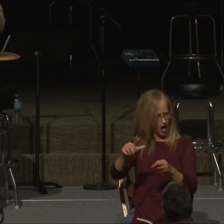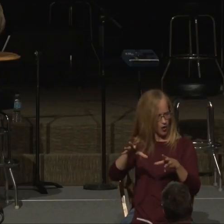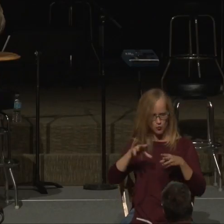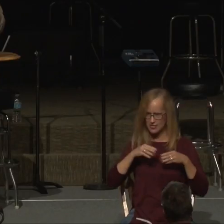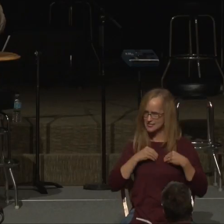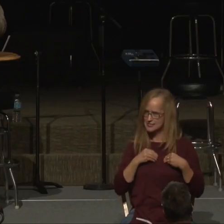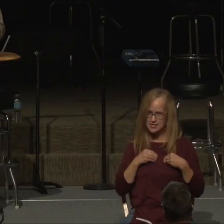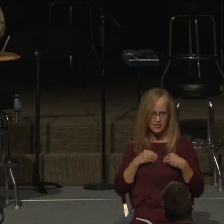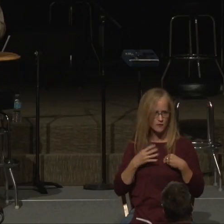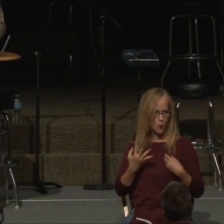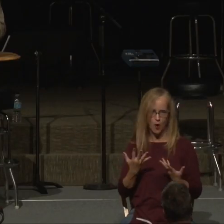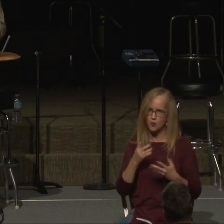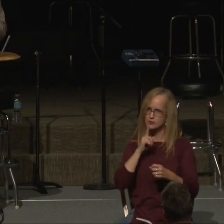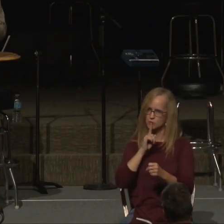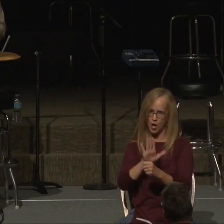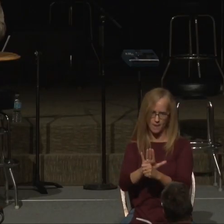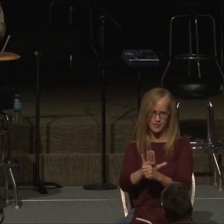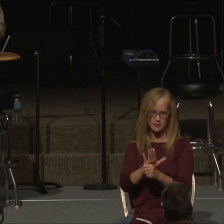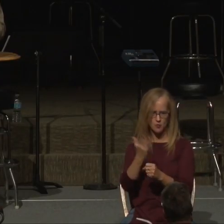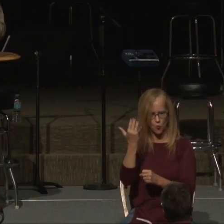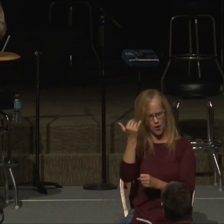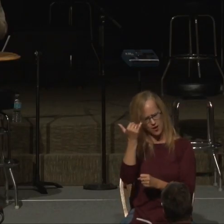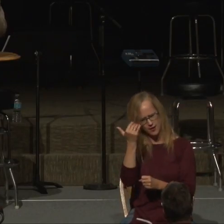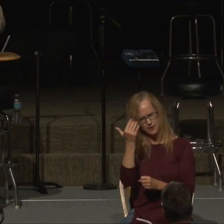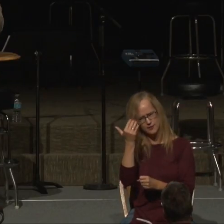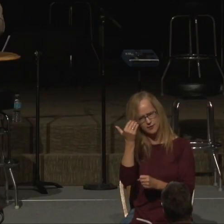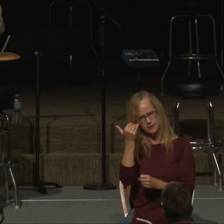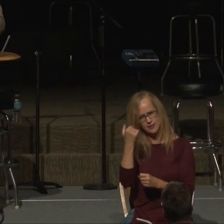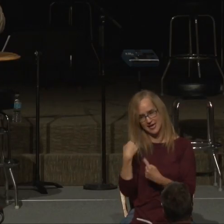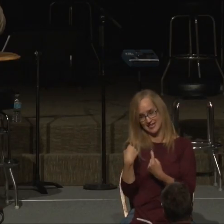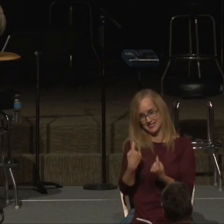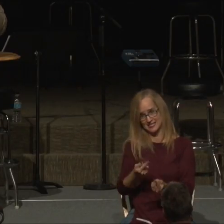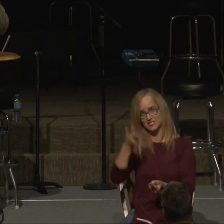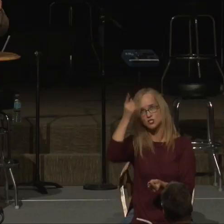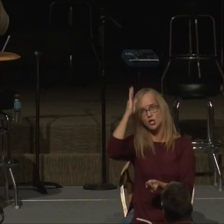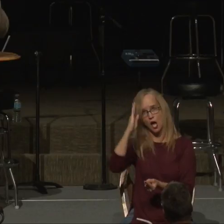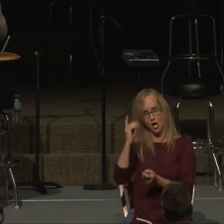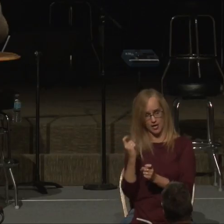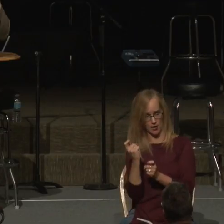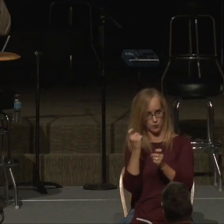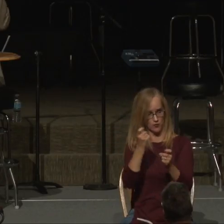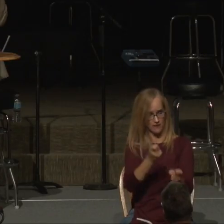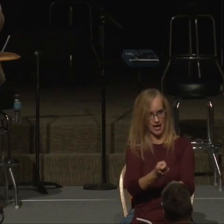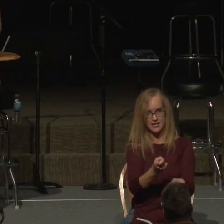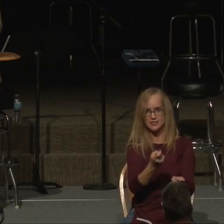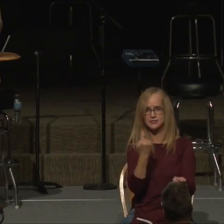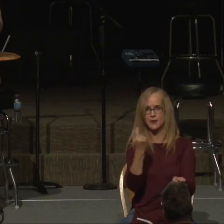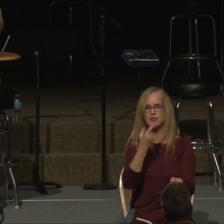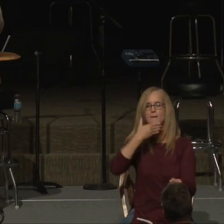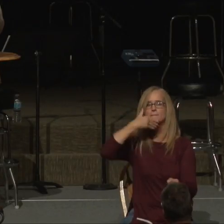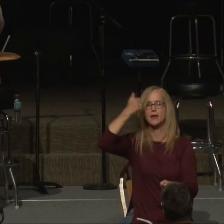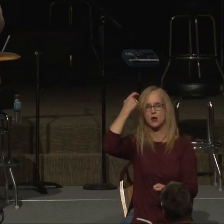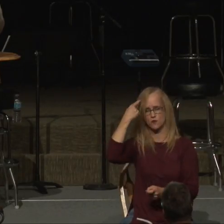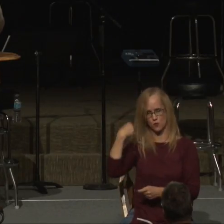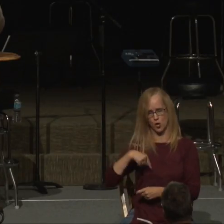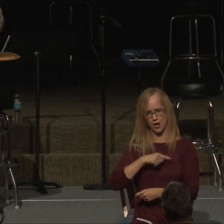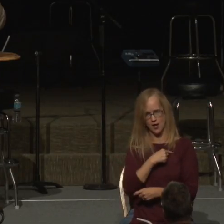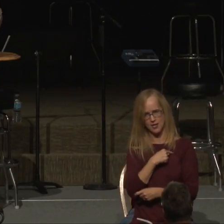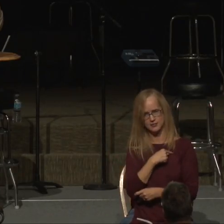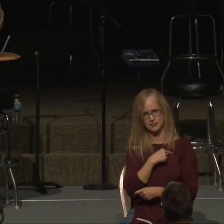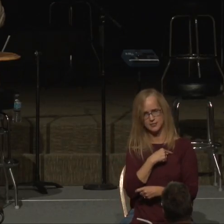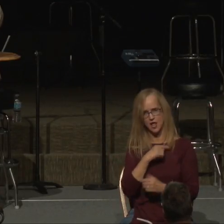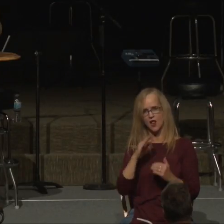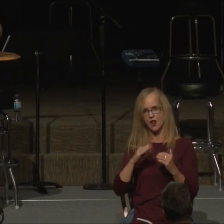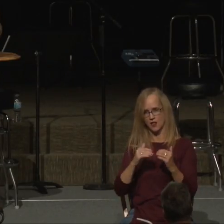receive what was promised. Why? Since God had provided something better for us,